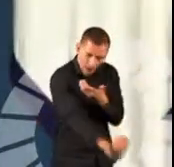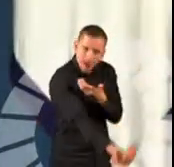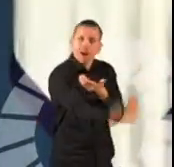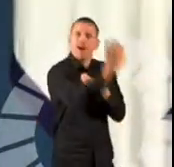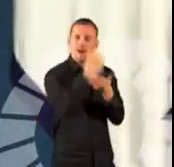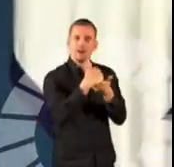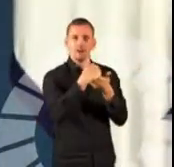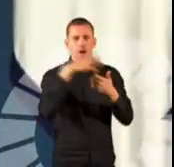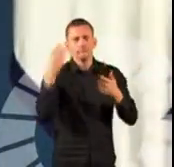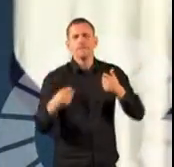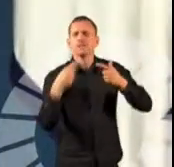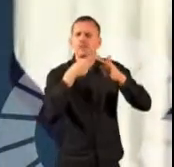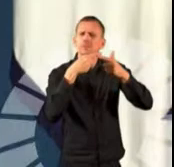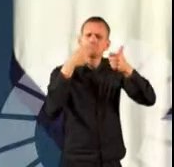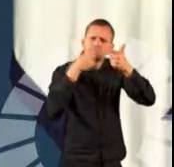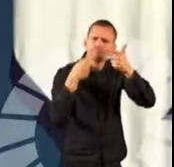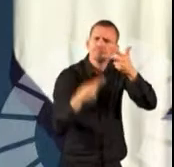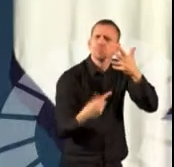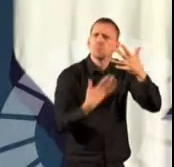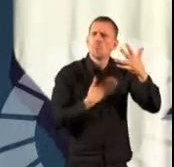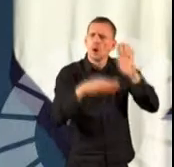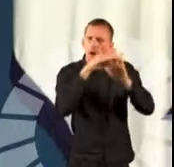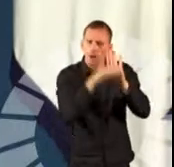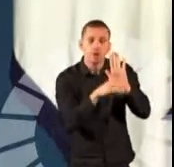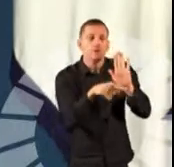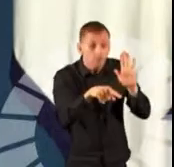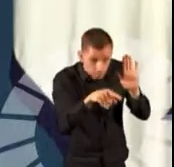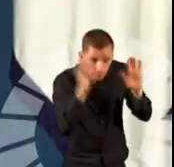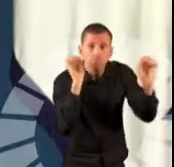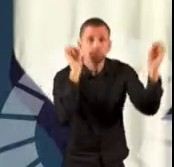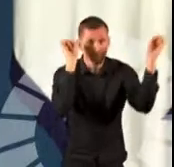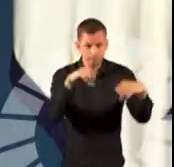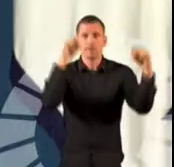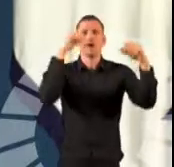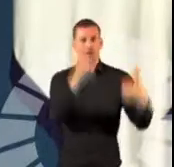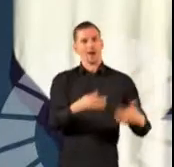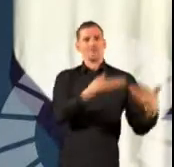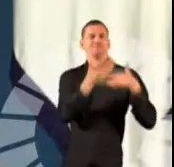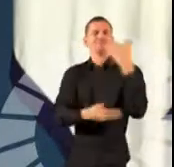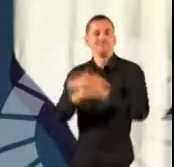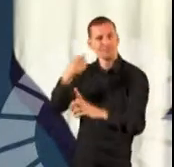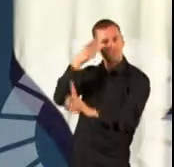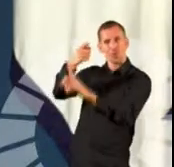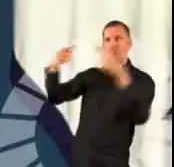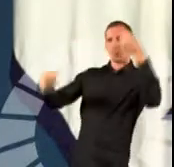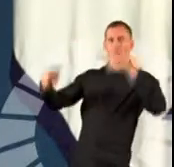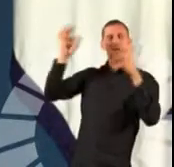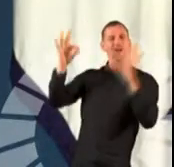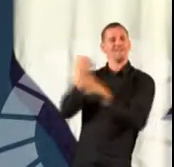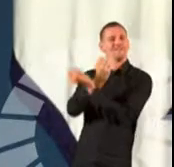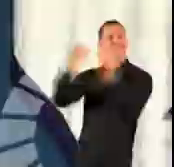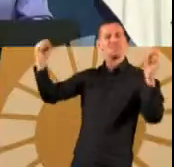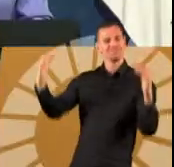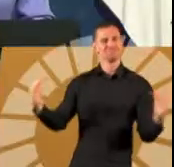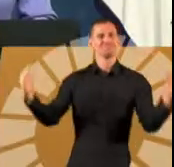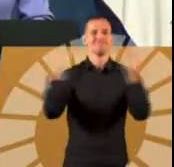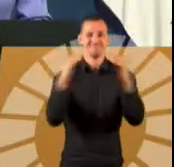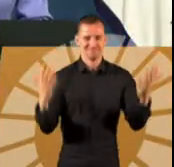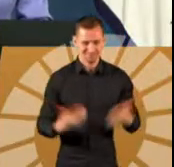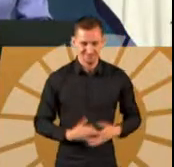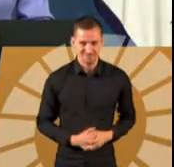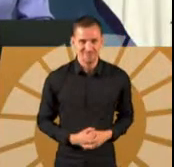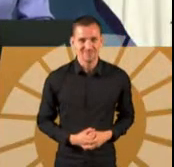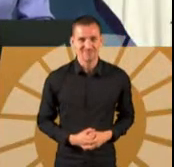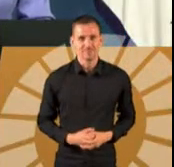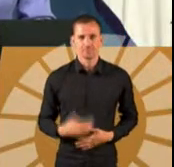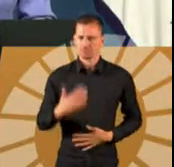stronger. Throughout my career, I have worked to protect women from violence and